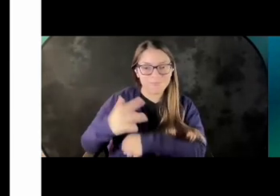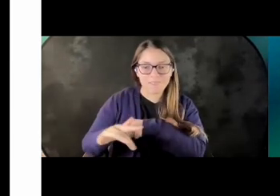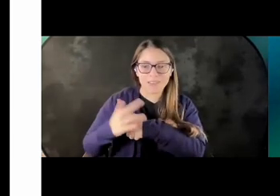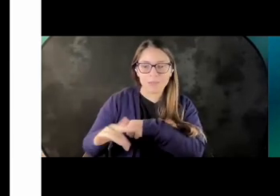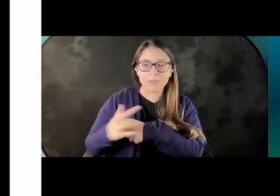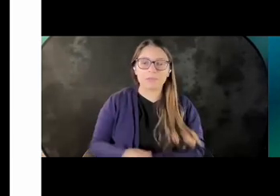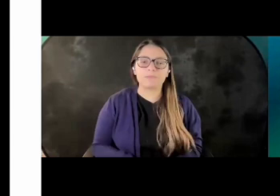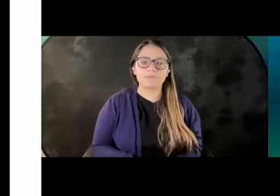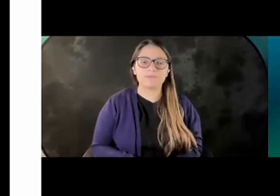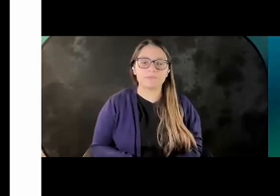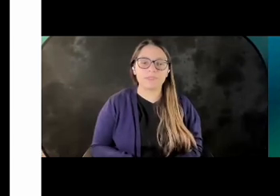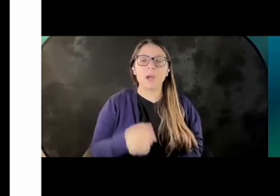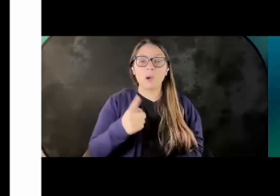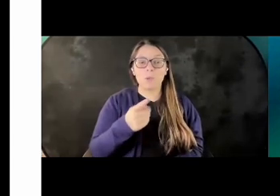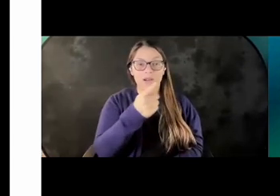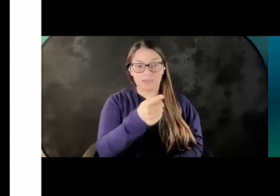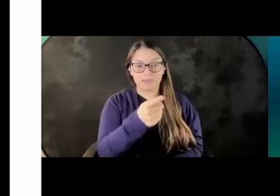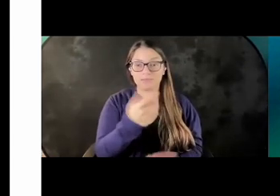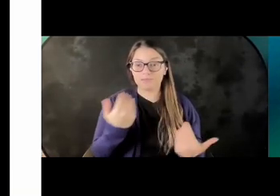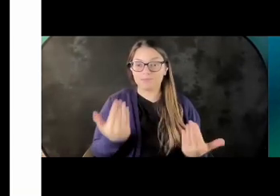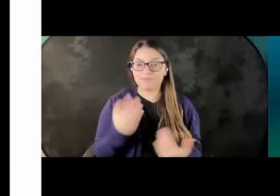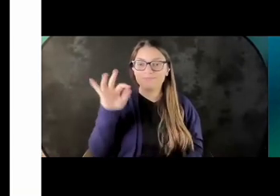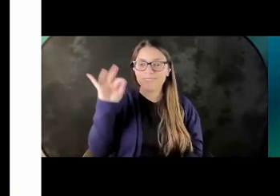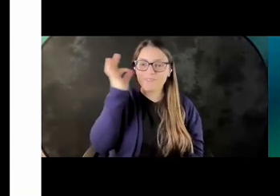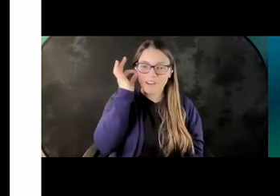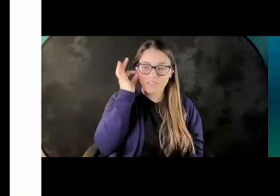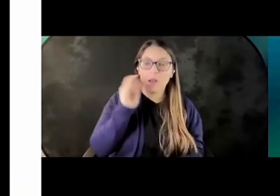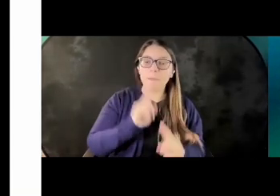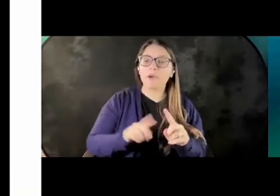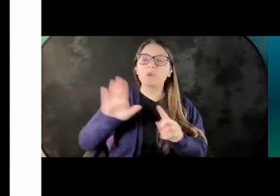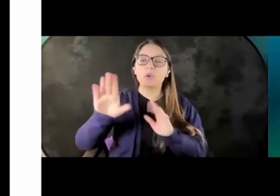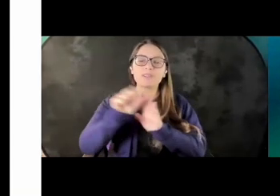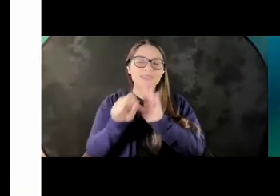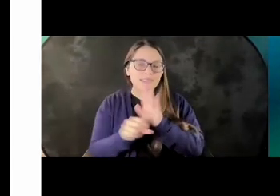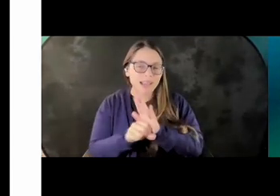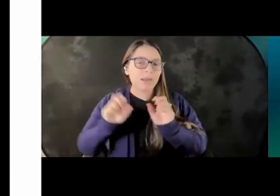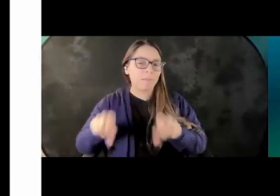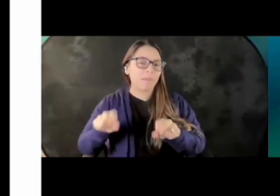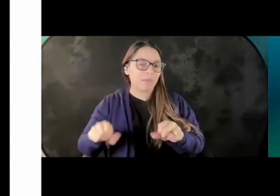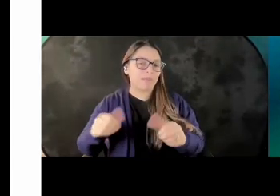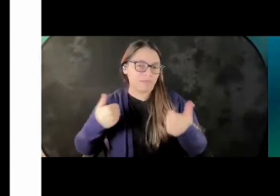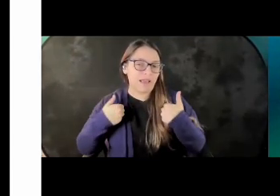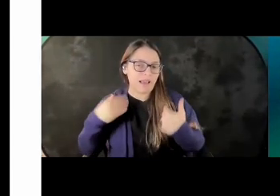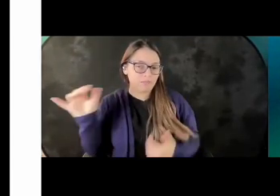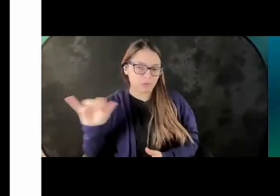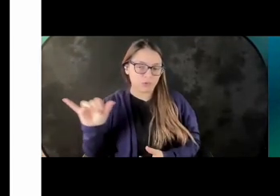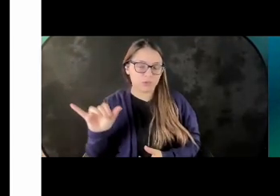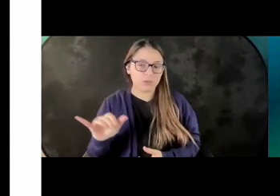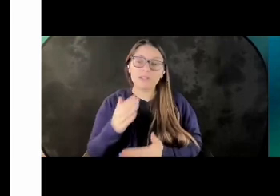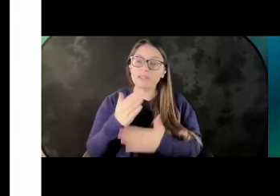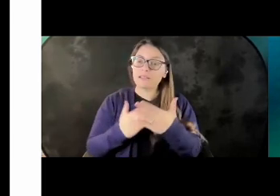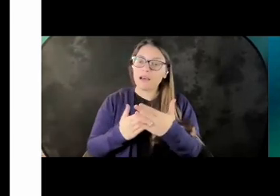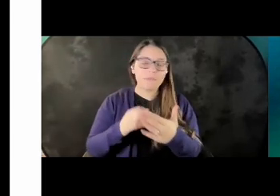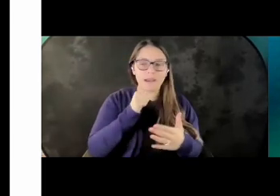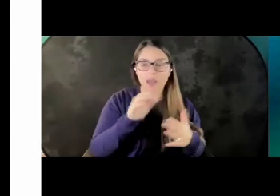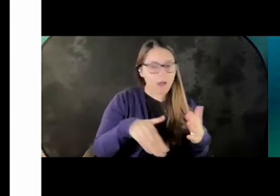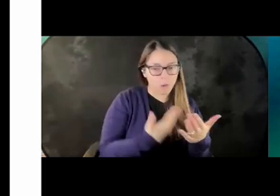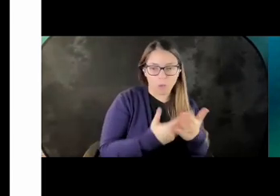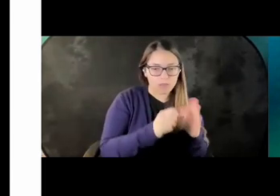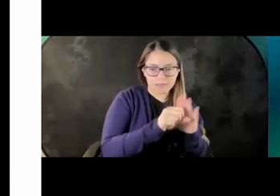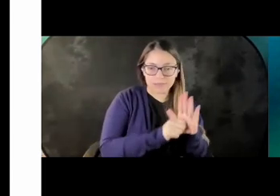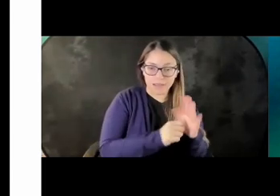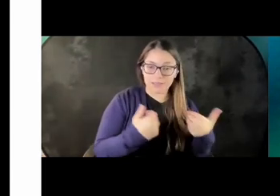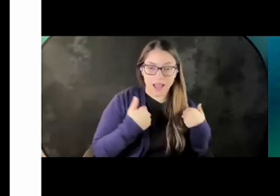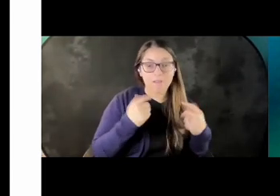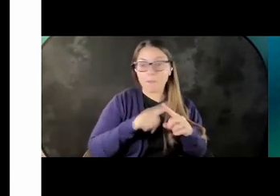one listed on your screen that I talked about is the federal, but your state may have one. Some, but not all states have this tax credit